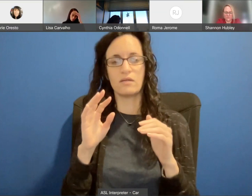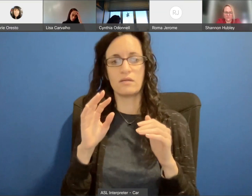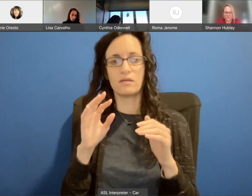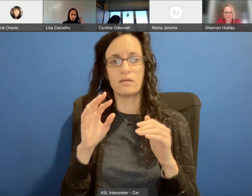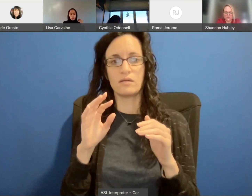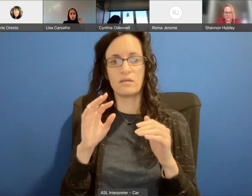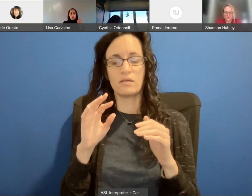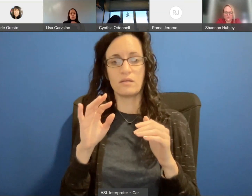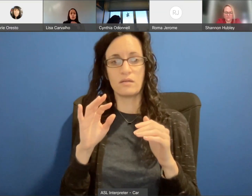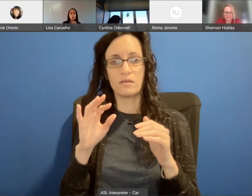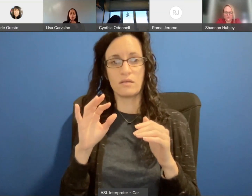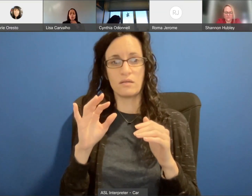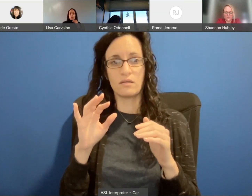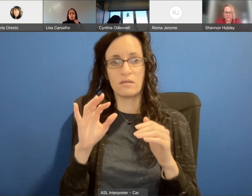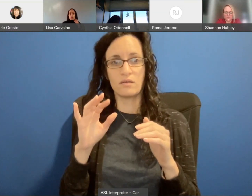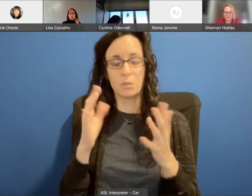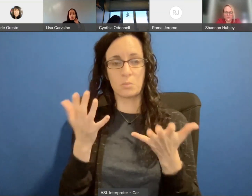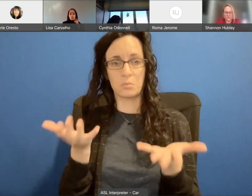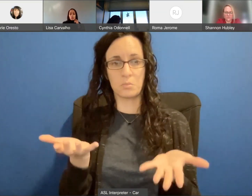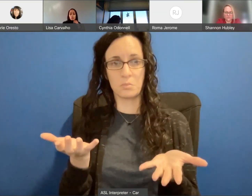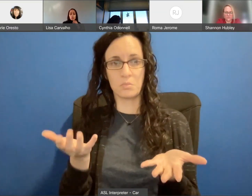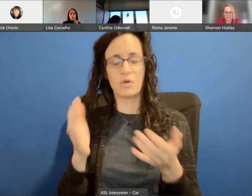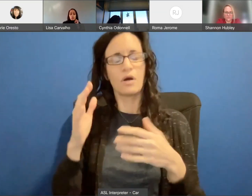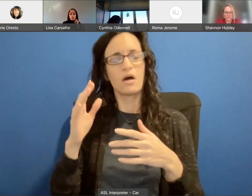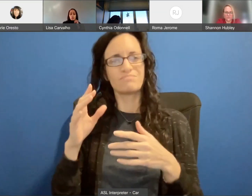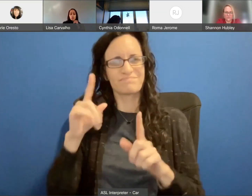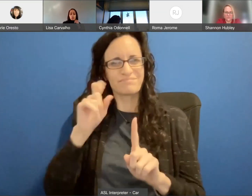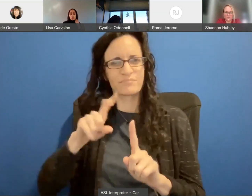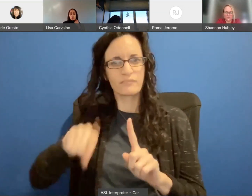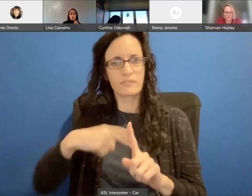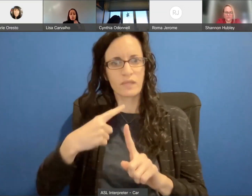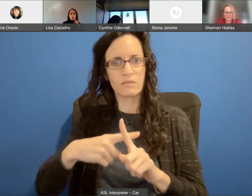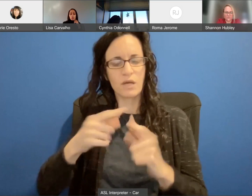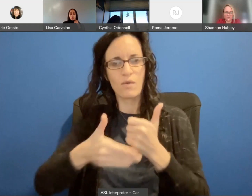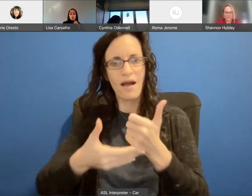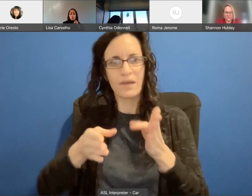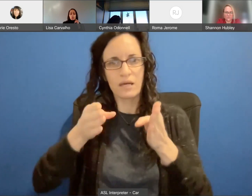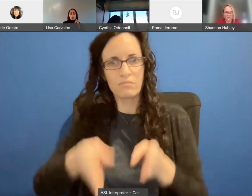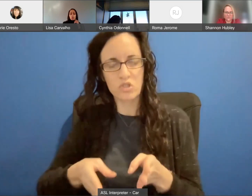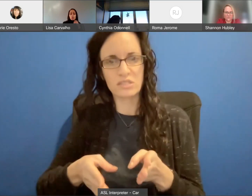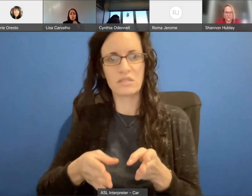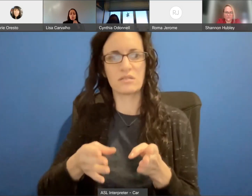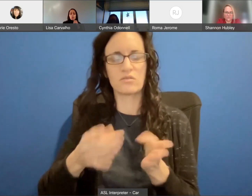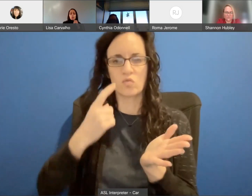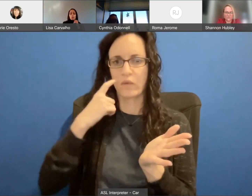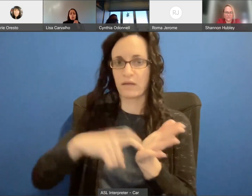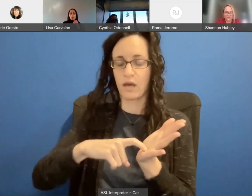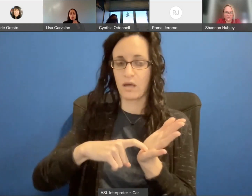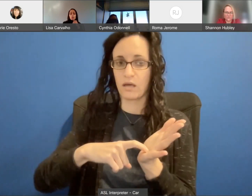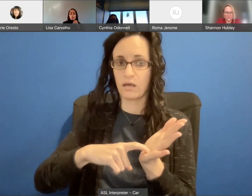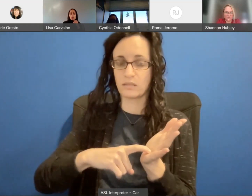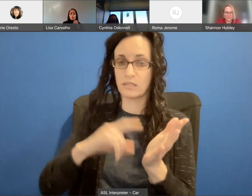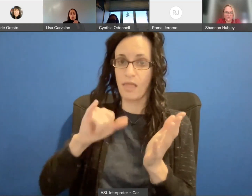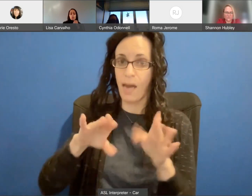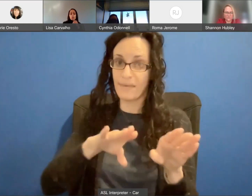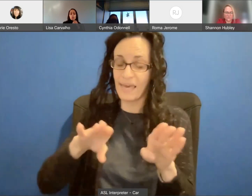or not that is a coping strategy for them, or whether it is actually something that they think they might follow